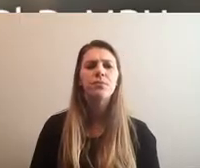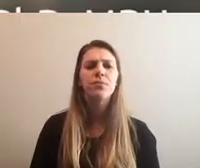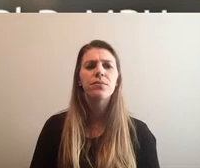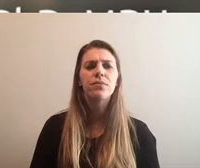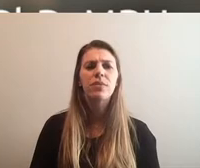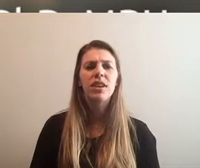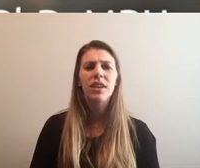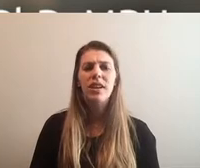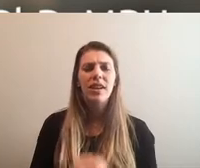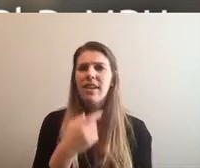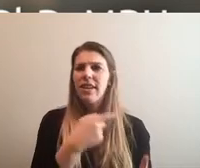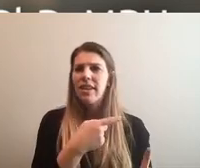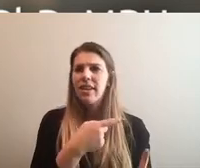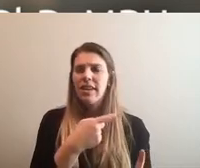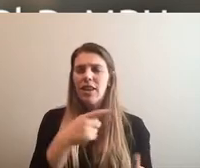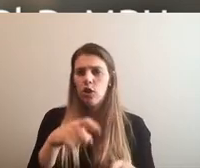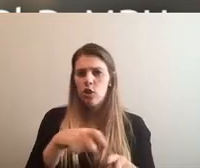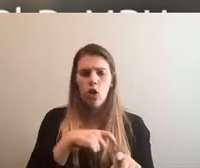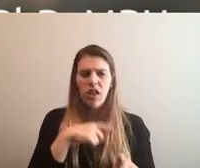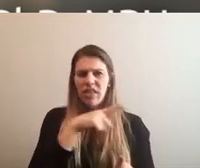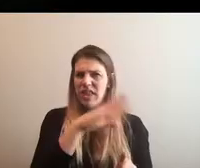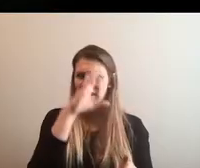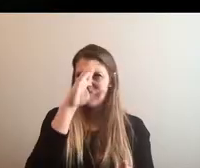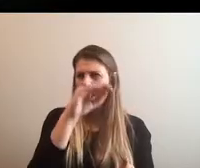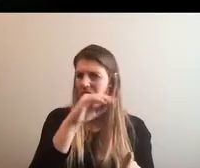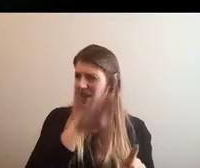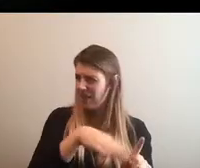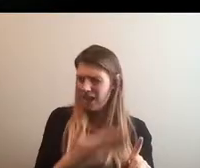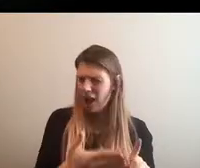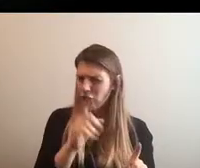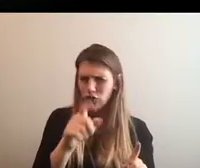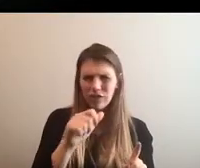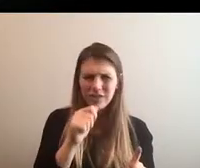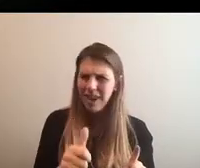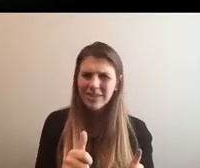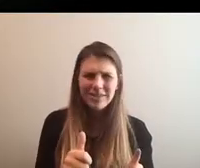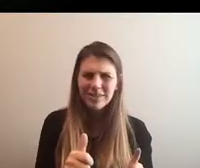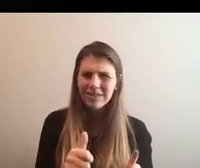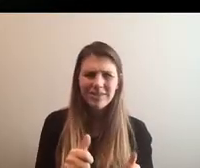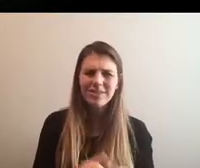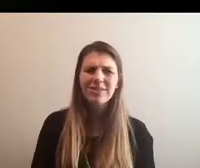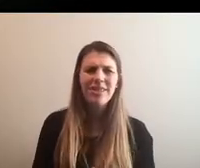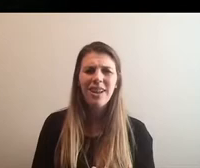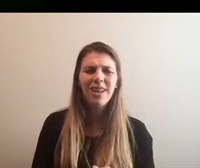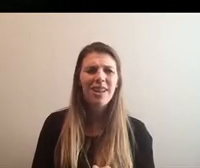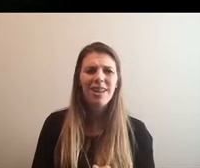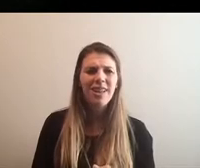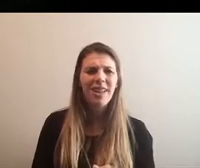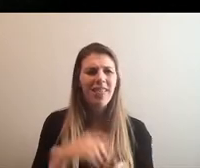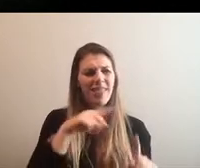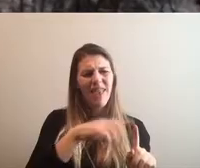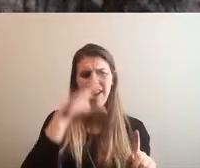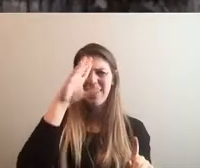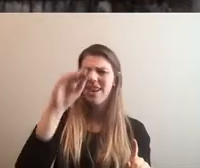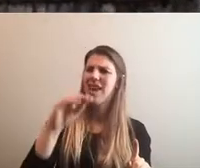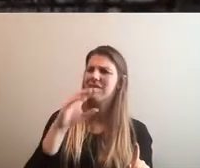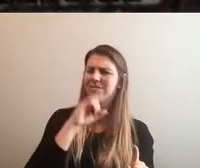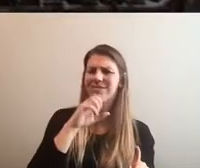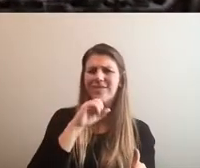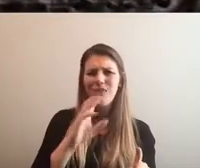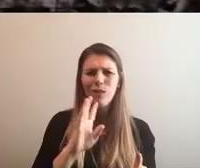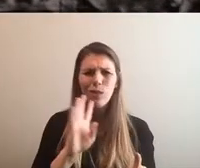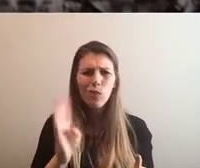this guy, he never should have died this way. This was a gentleman in his 40s, and he